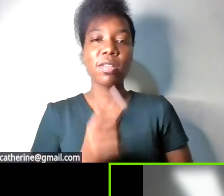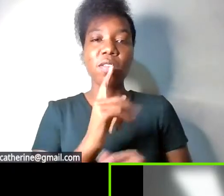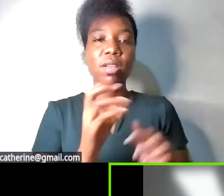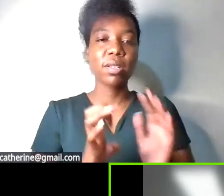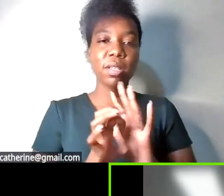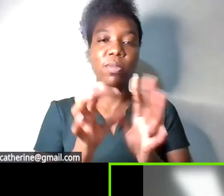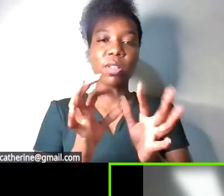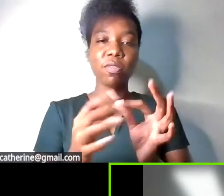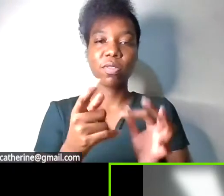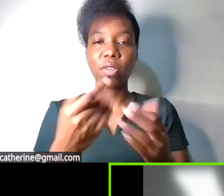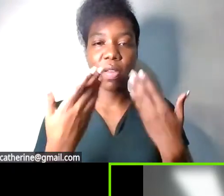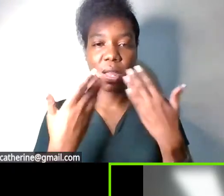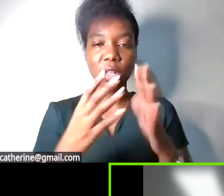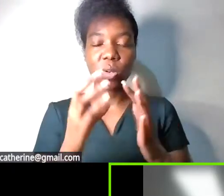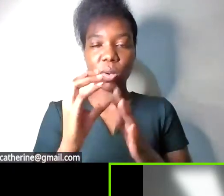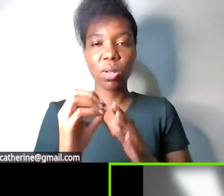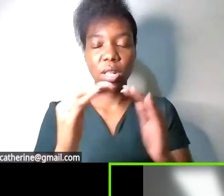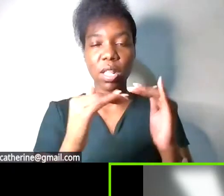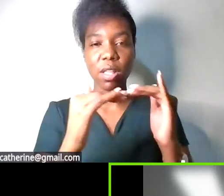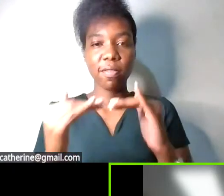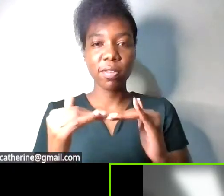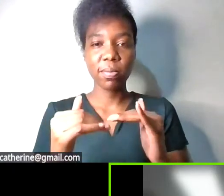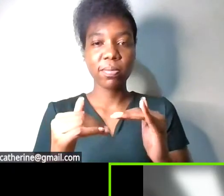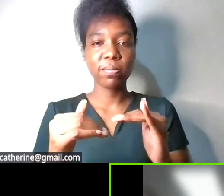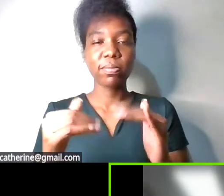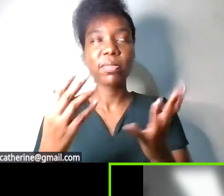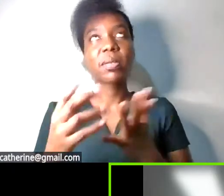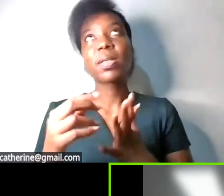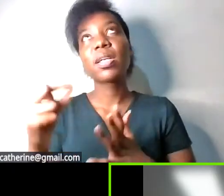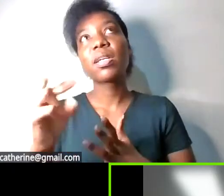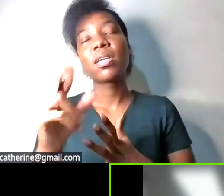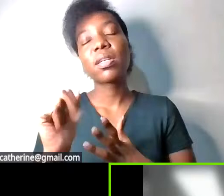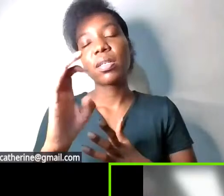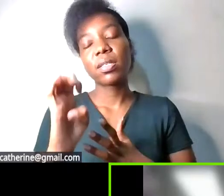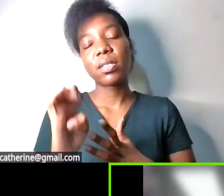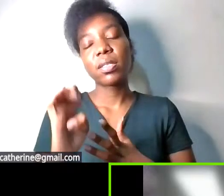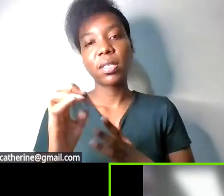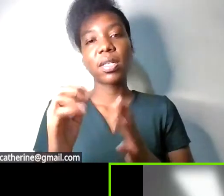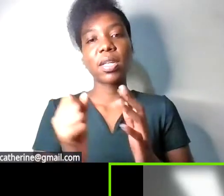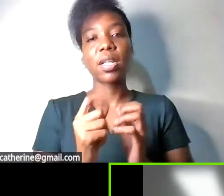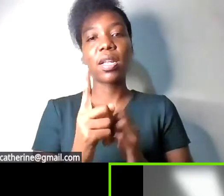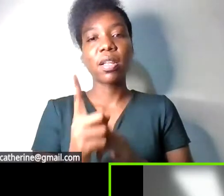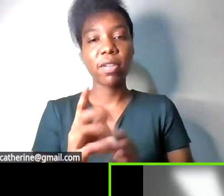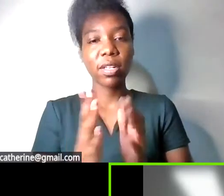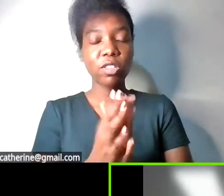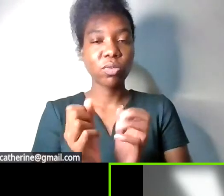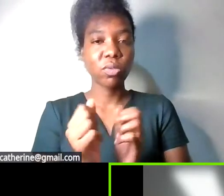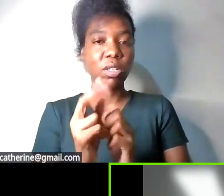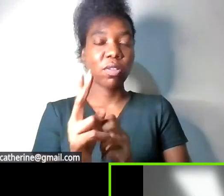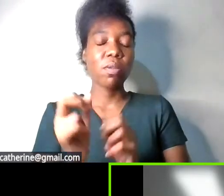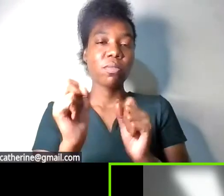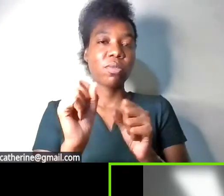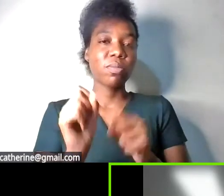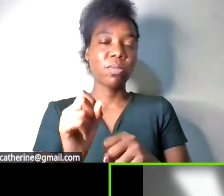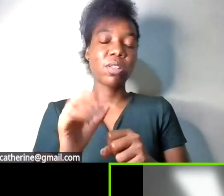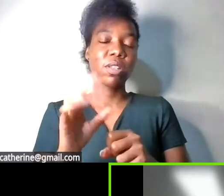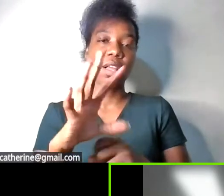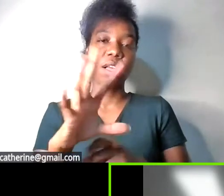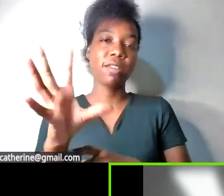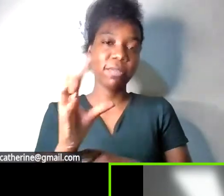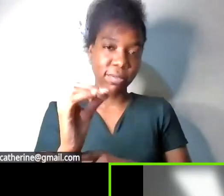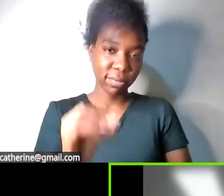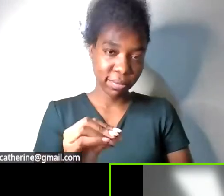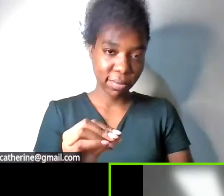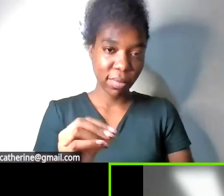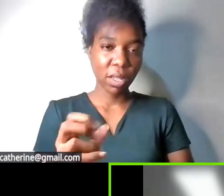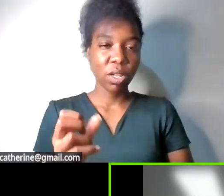level in grade 11 and grade 12, usually in Africa, you might take up to 2 years or a year and a half